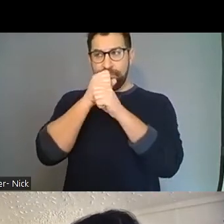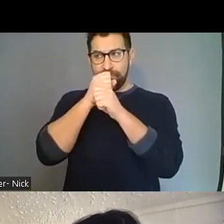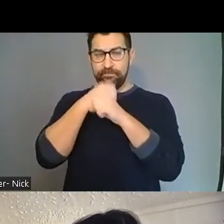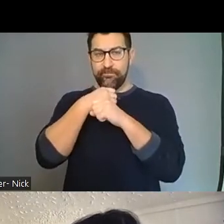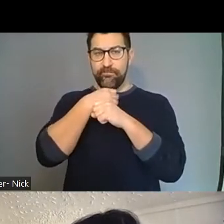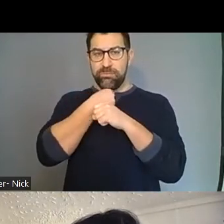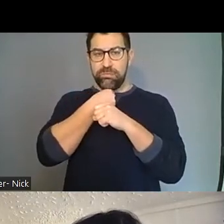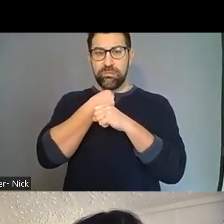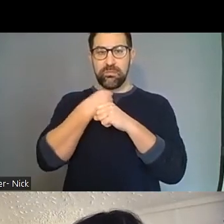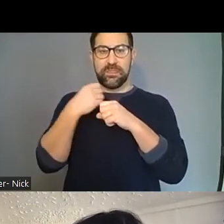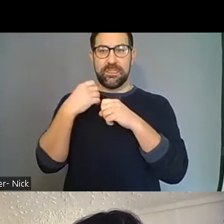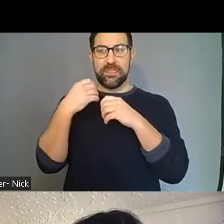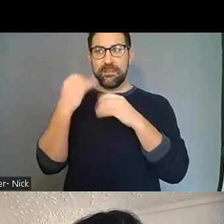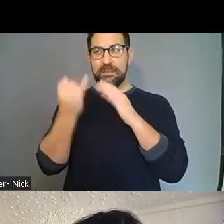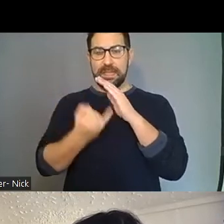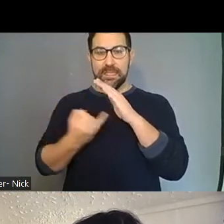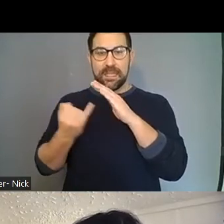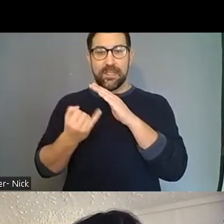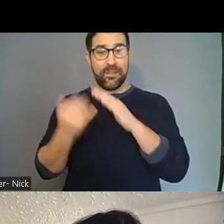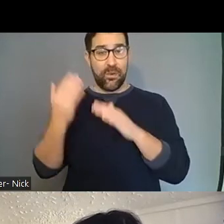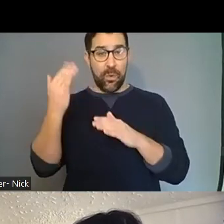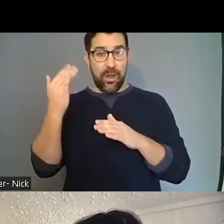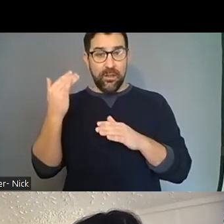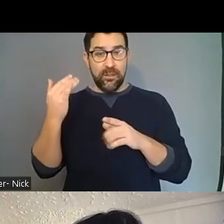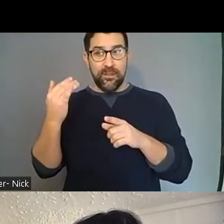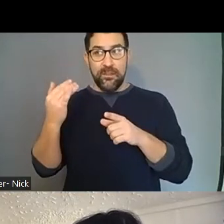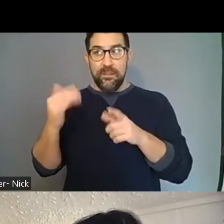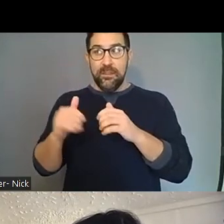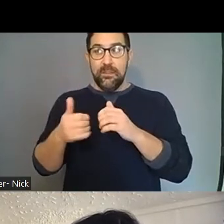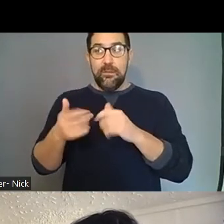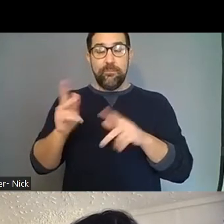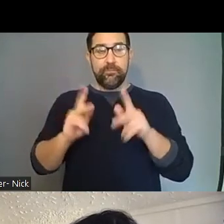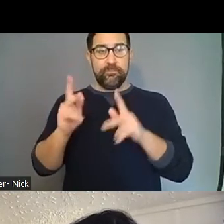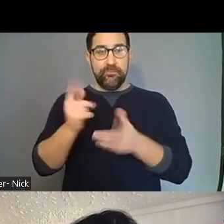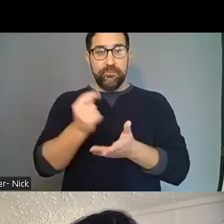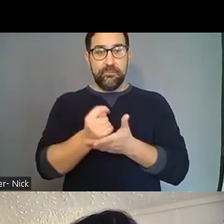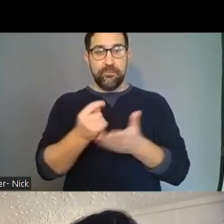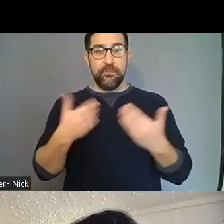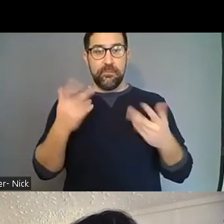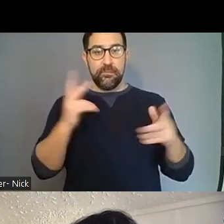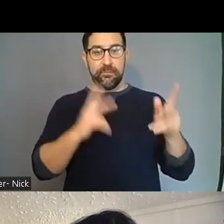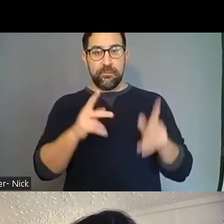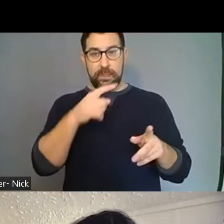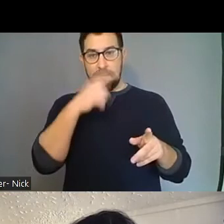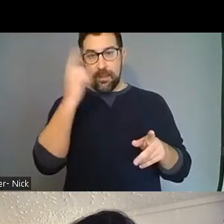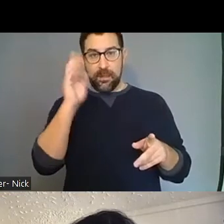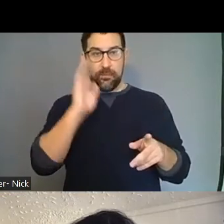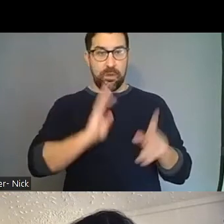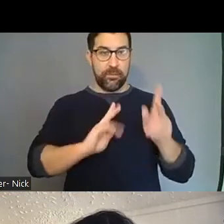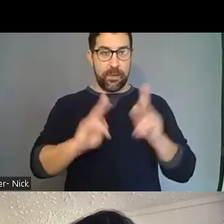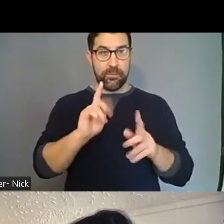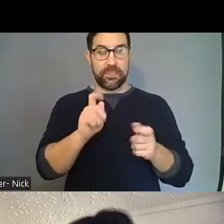isolated just because of how people treat young people, specifically Black and Brown people, specifically